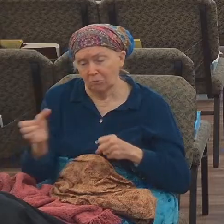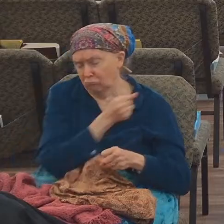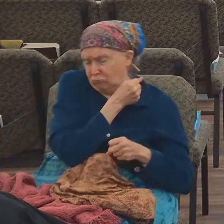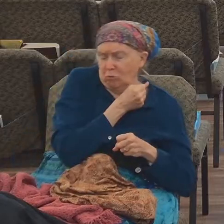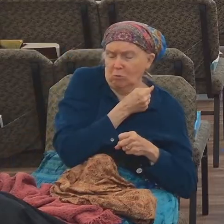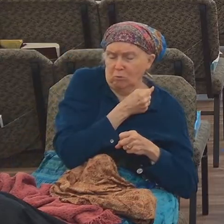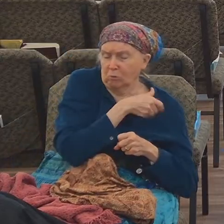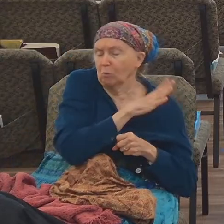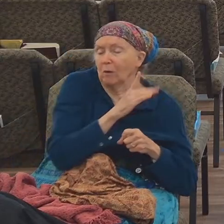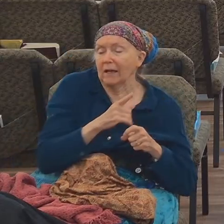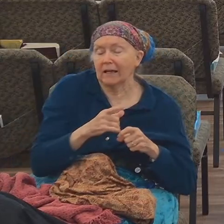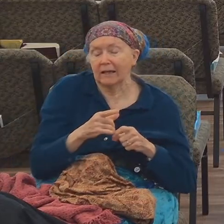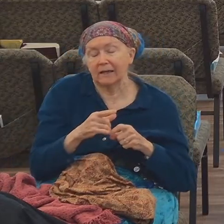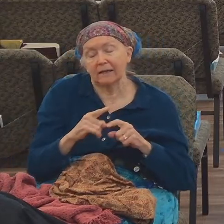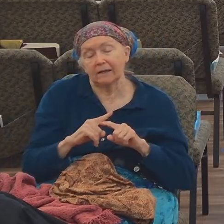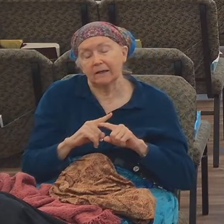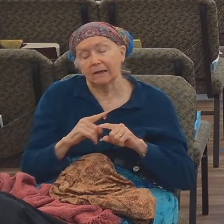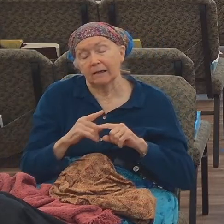Right. Yeah.